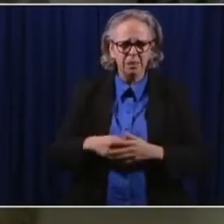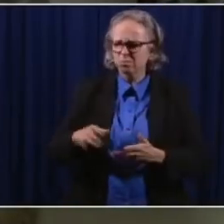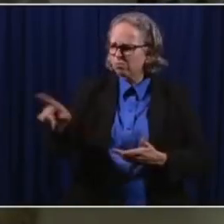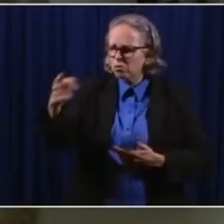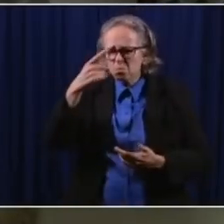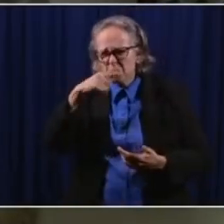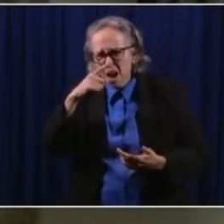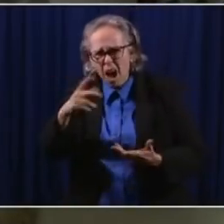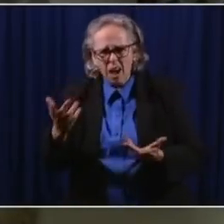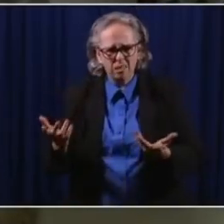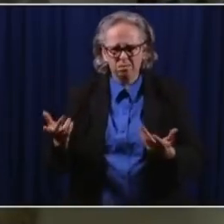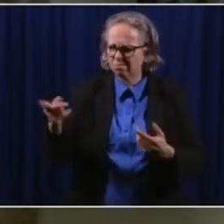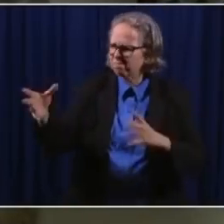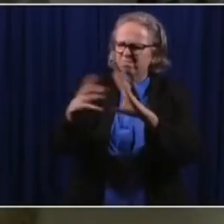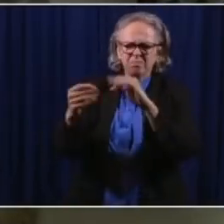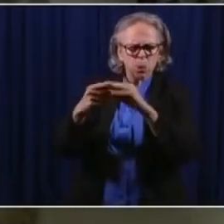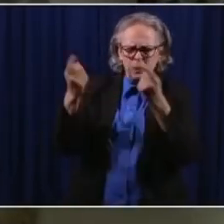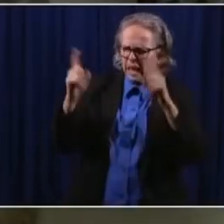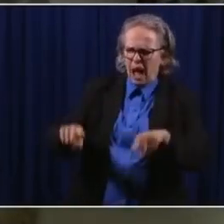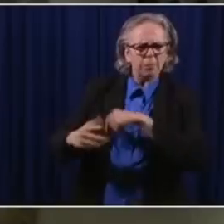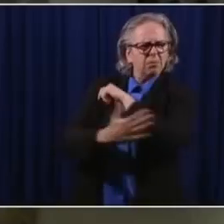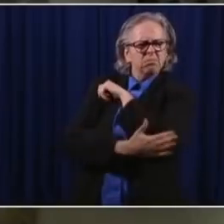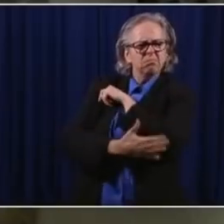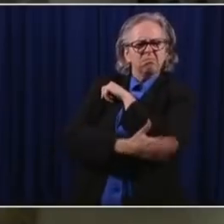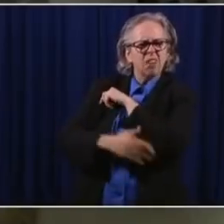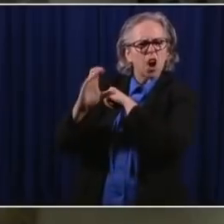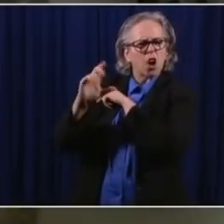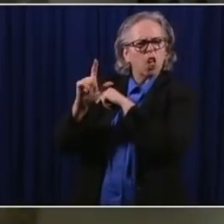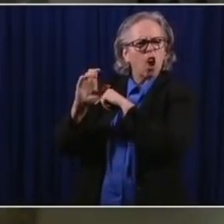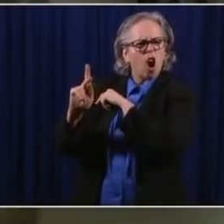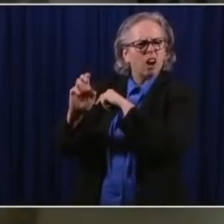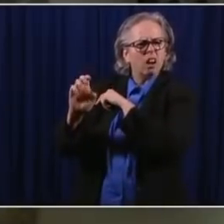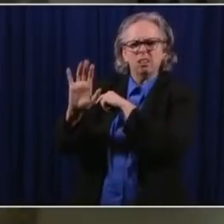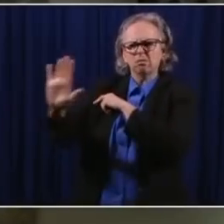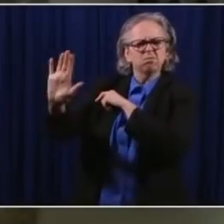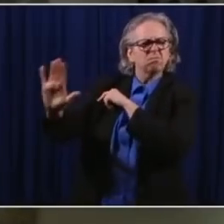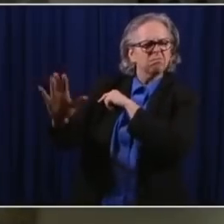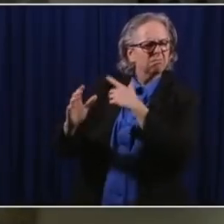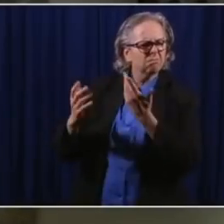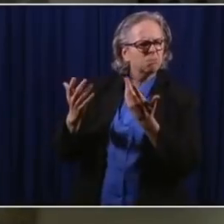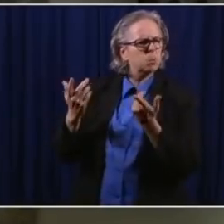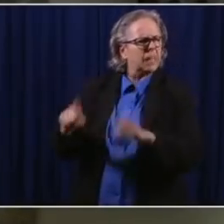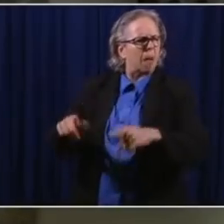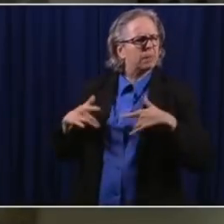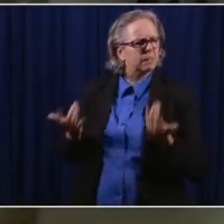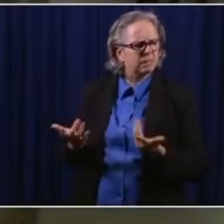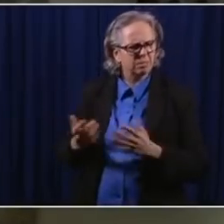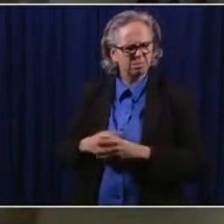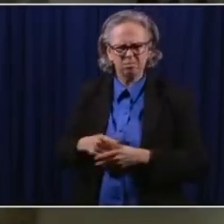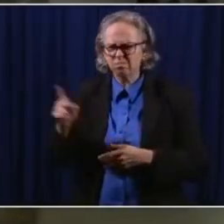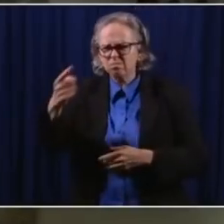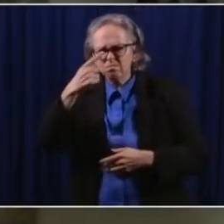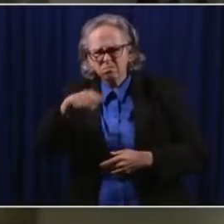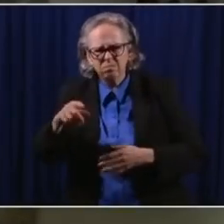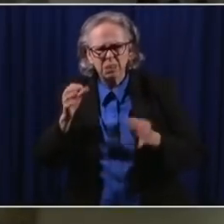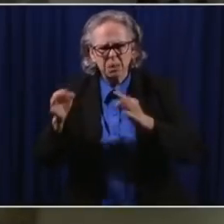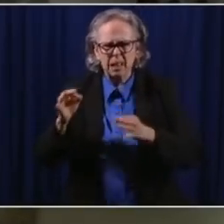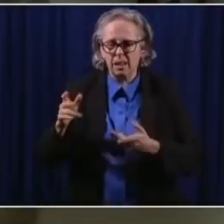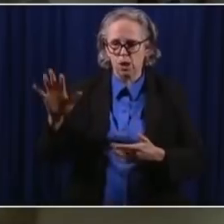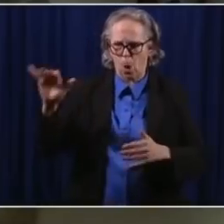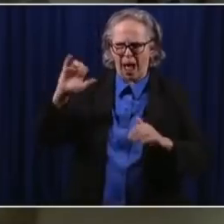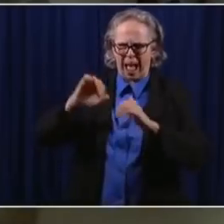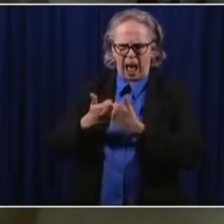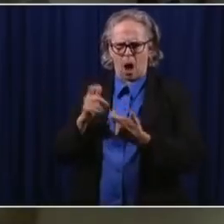just kind of tell us how this has evolved, maybe going back to at least when we started the